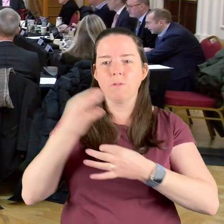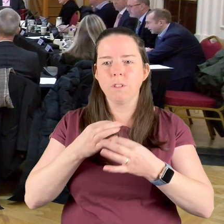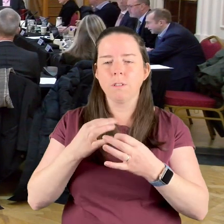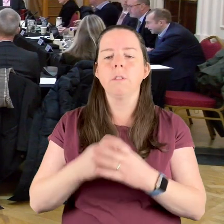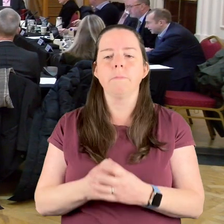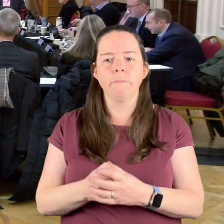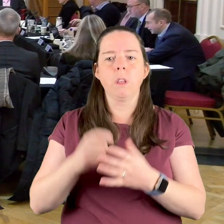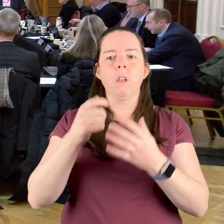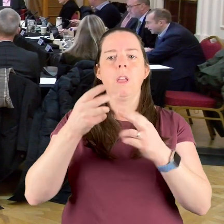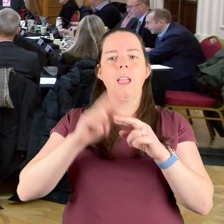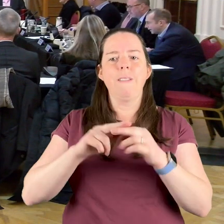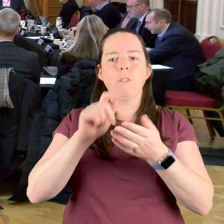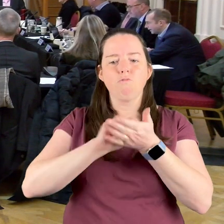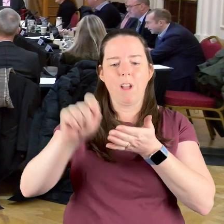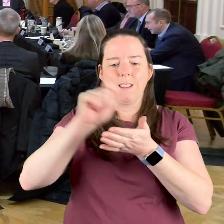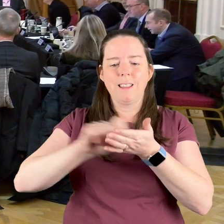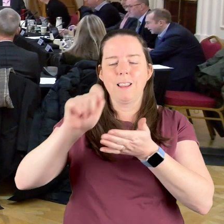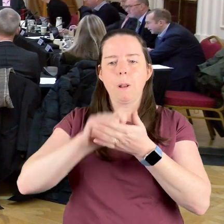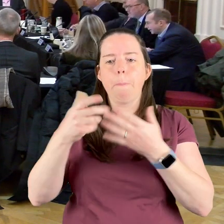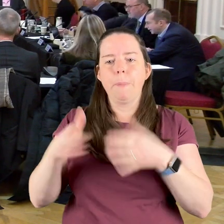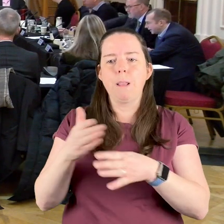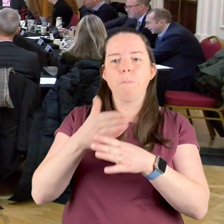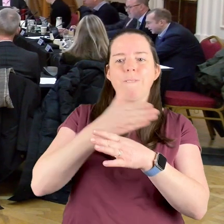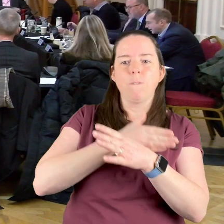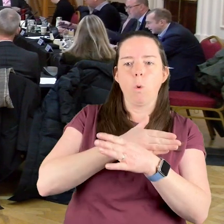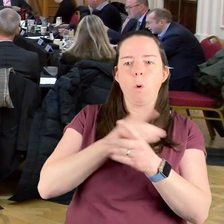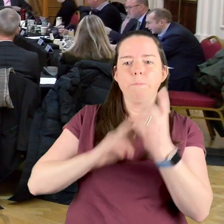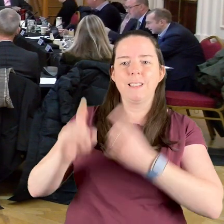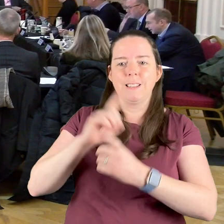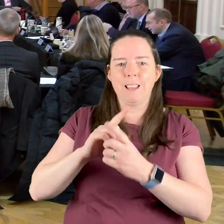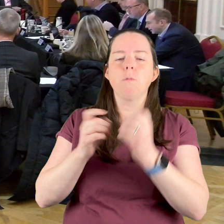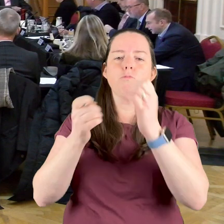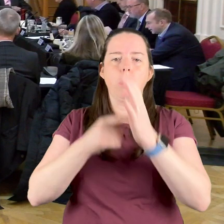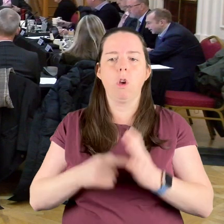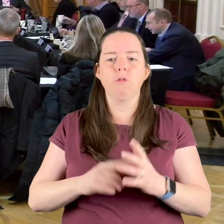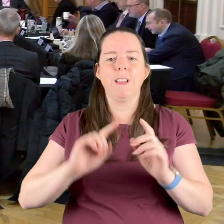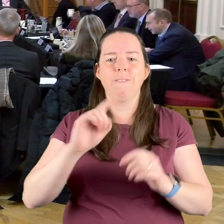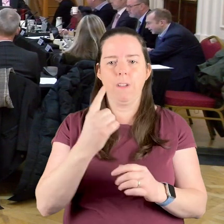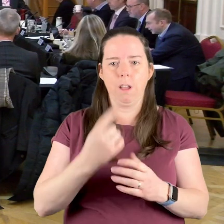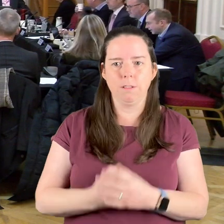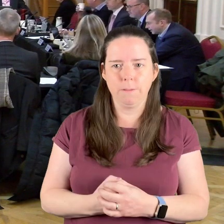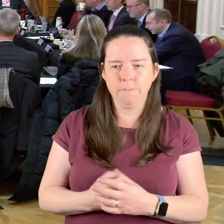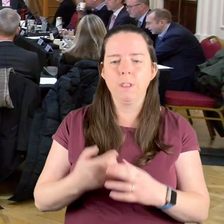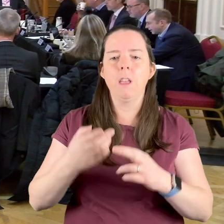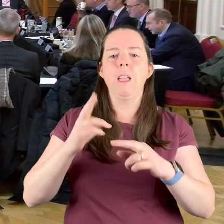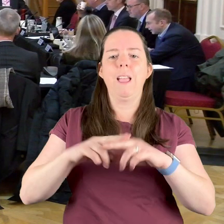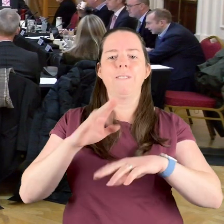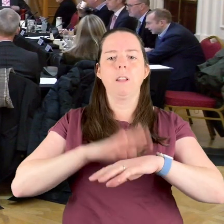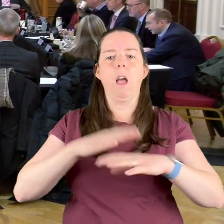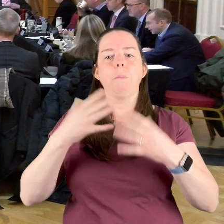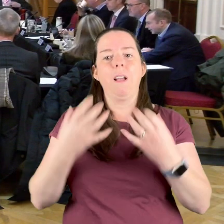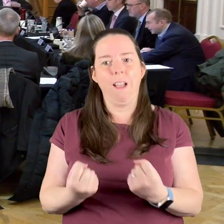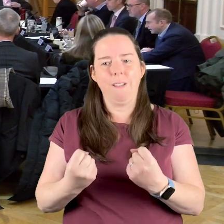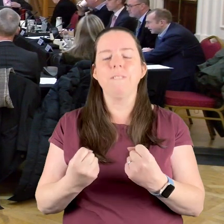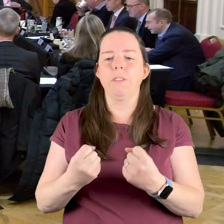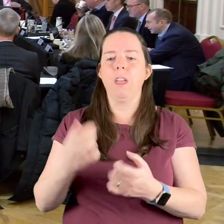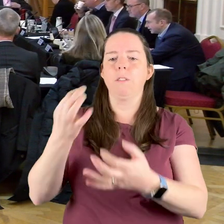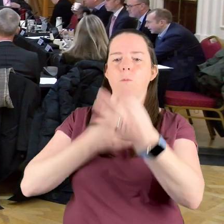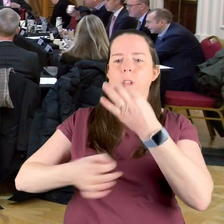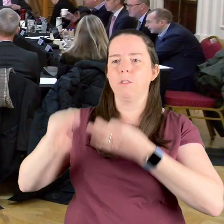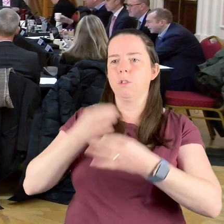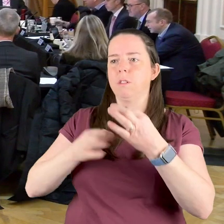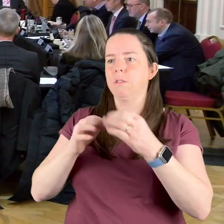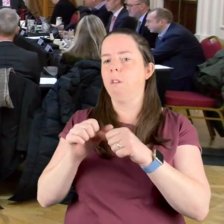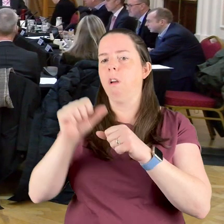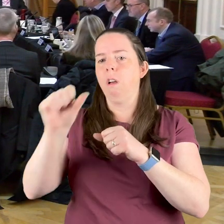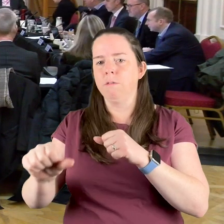any questions received in writing before the meeting will be prioritised. If time allows, we will then take questions from members of the public who